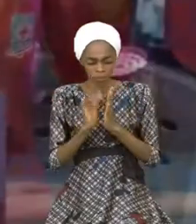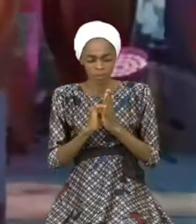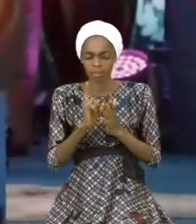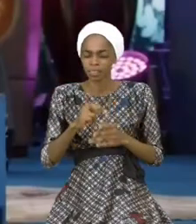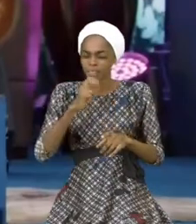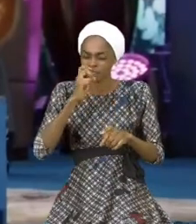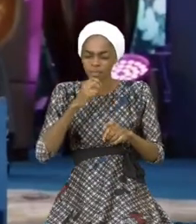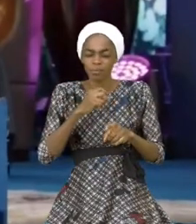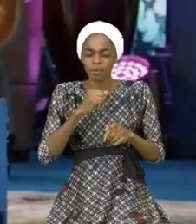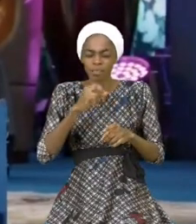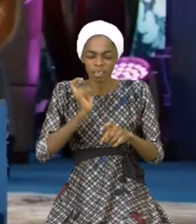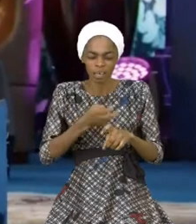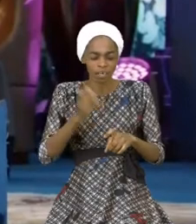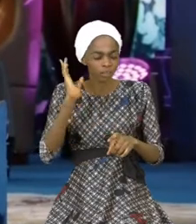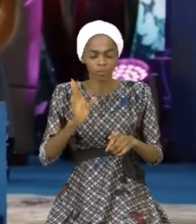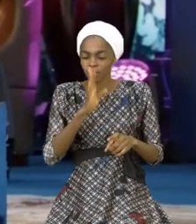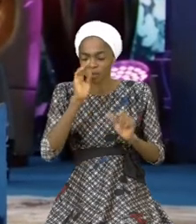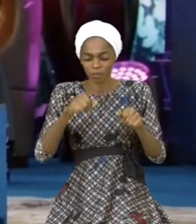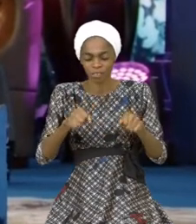impossible will be possible tonight.